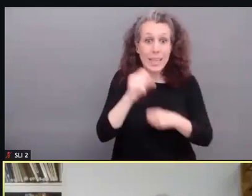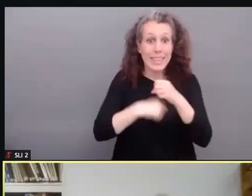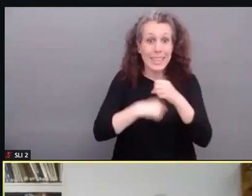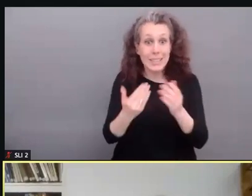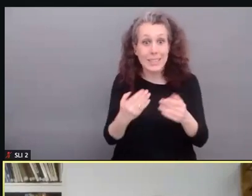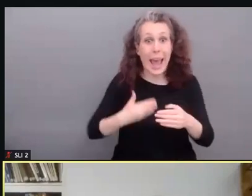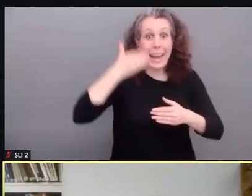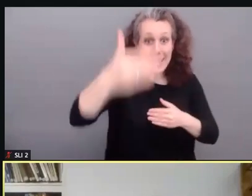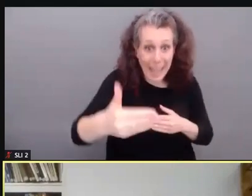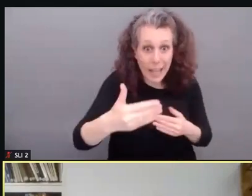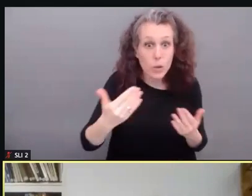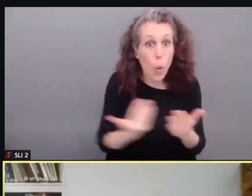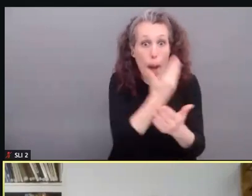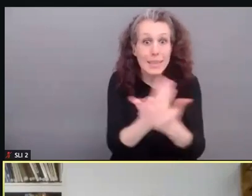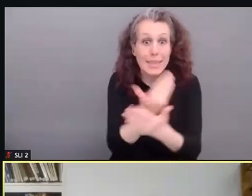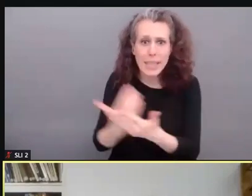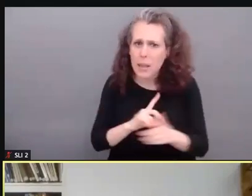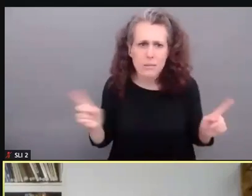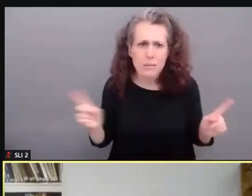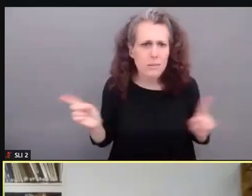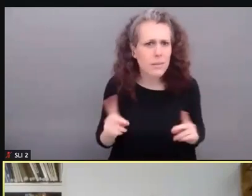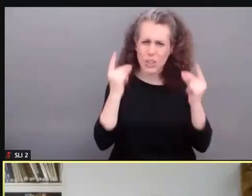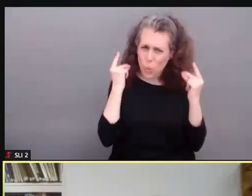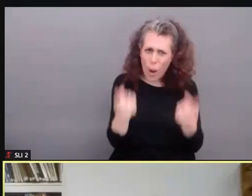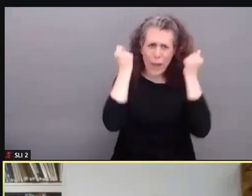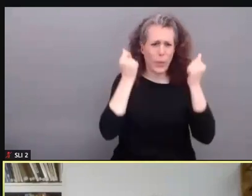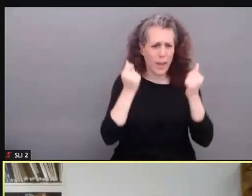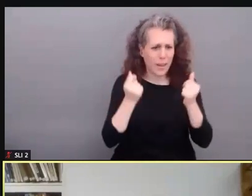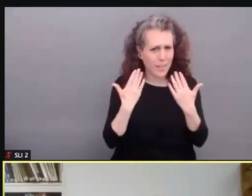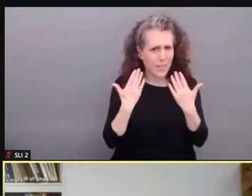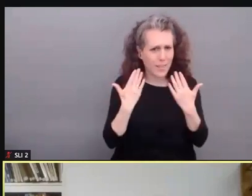updating it straight away. Next slide, please.